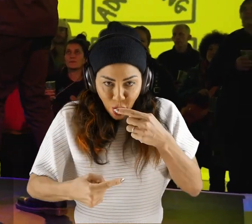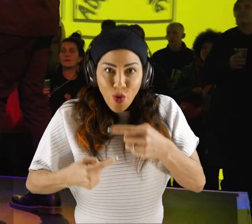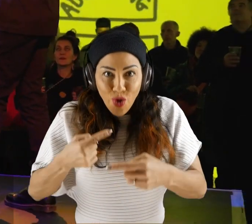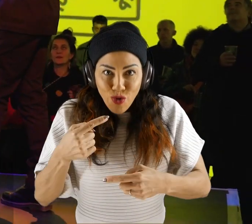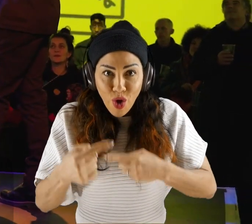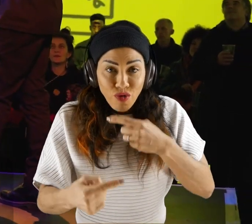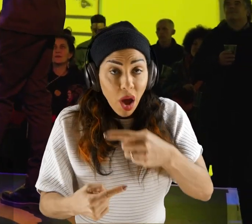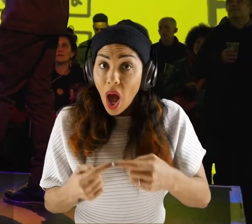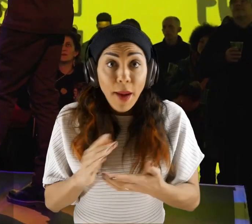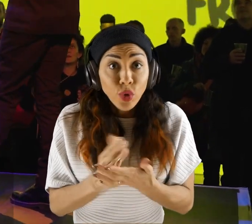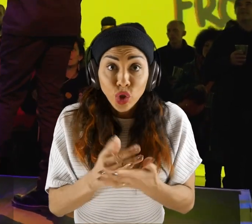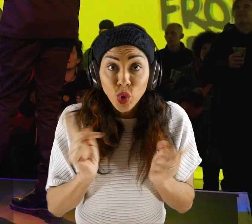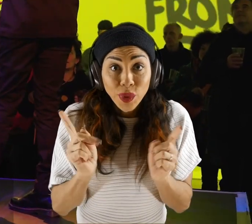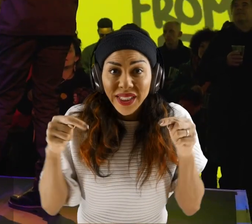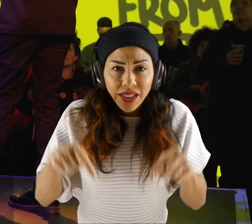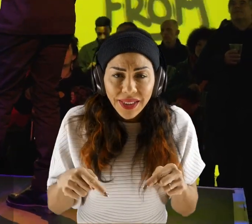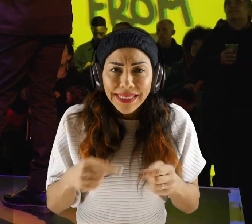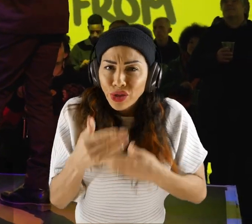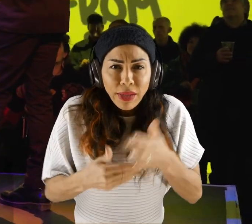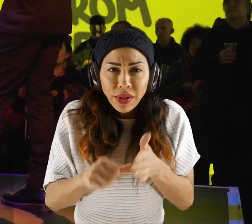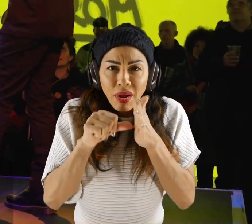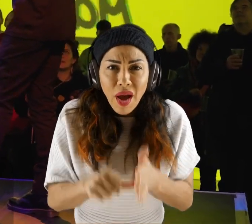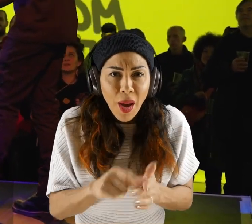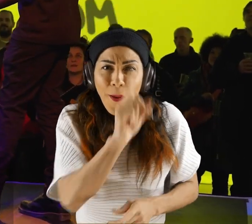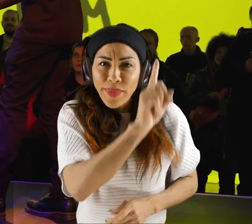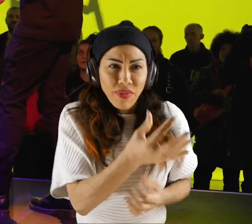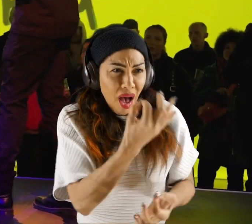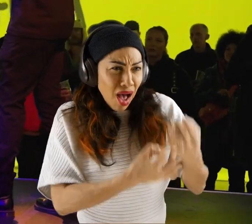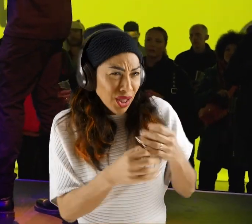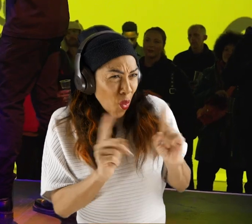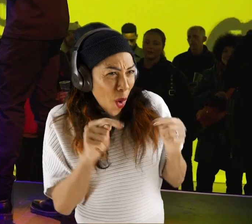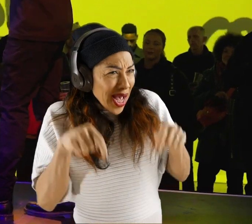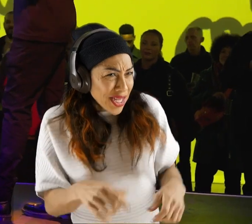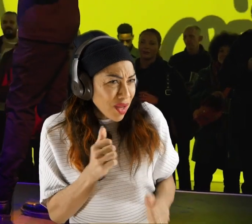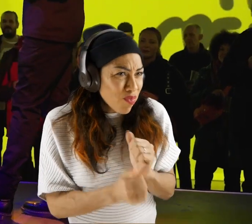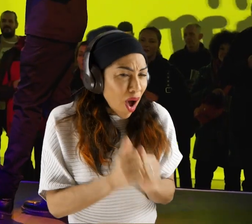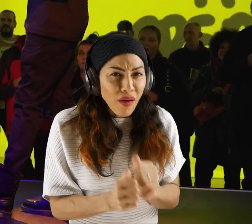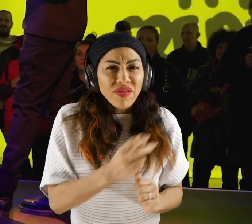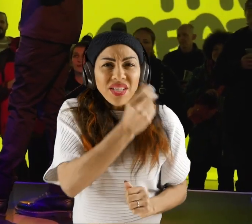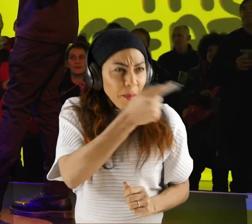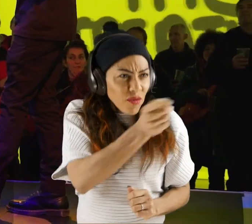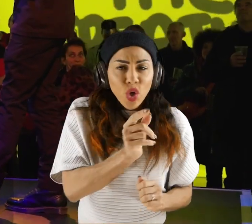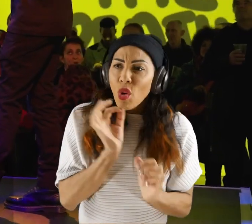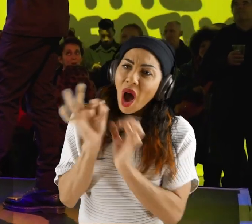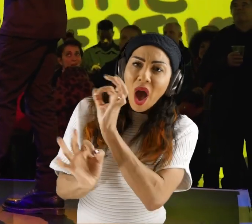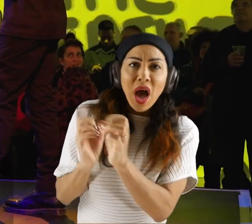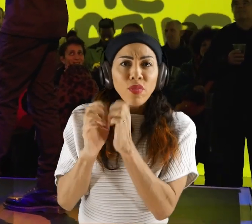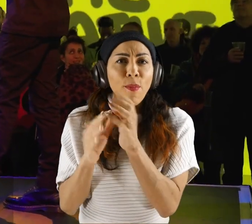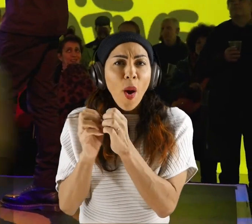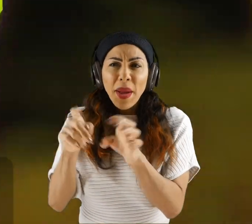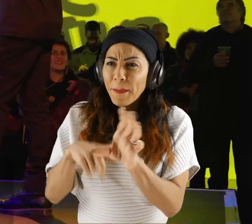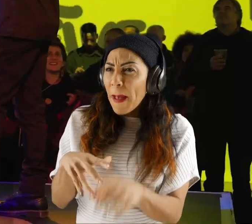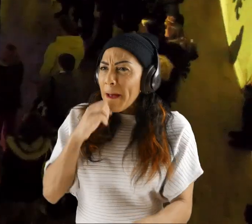I'm still not sure what this is. This is why the description was hard. People are like, what is this, bro? I'm sure some of you spoke to Bobby. It was like,